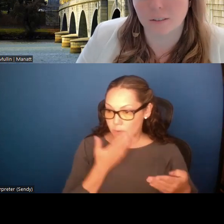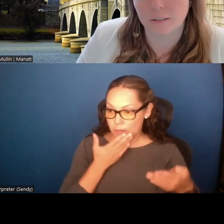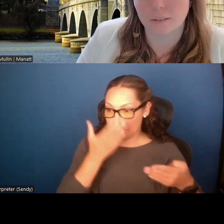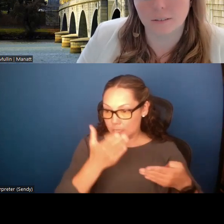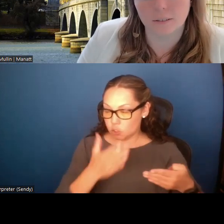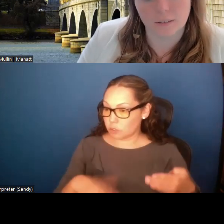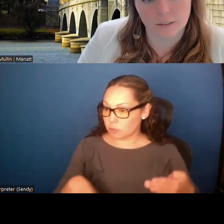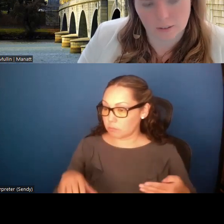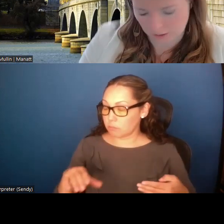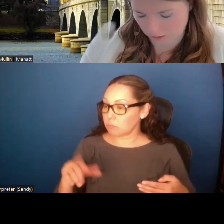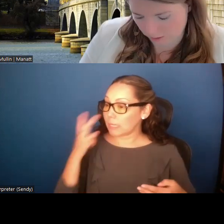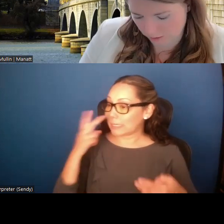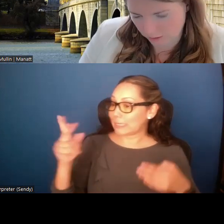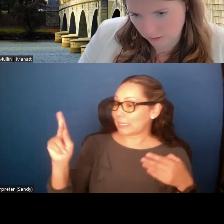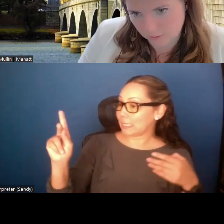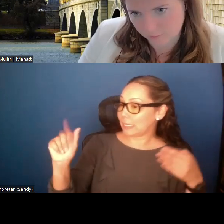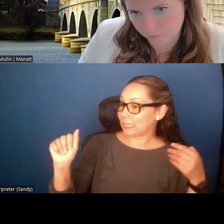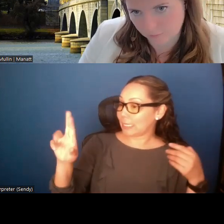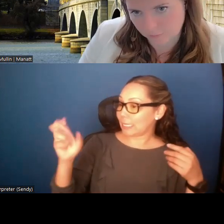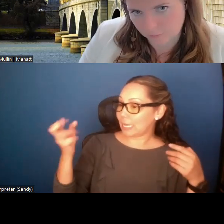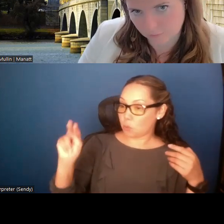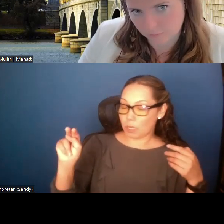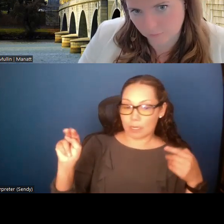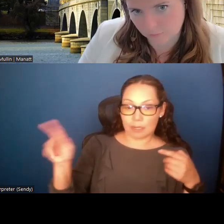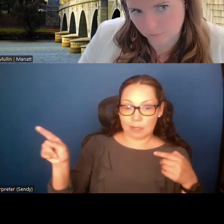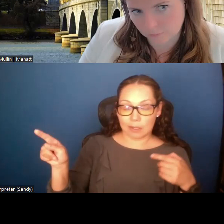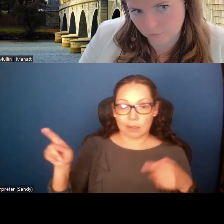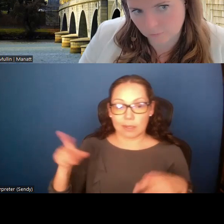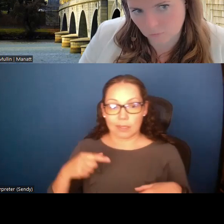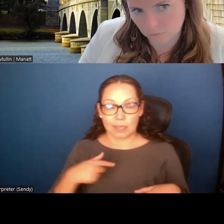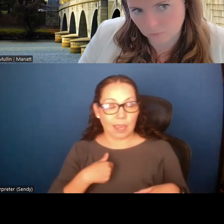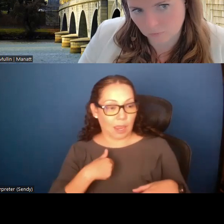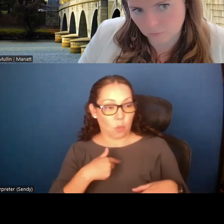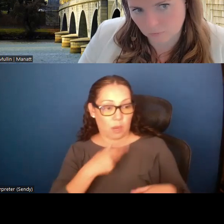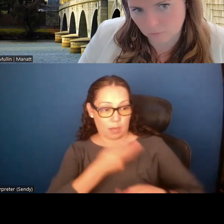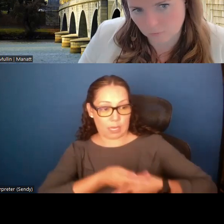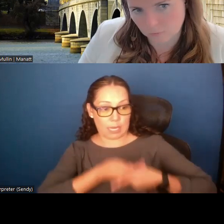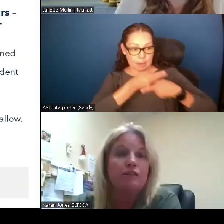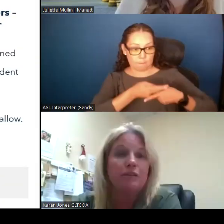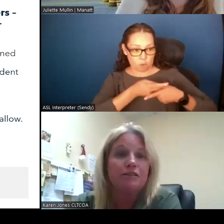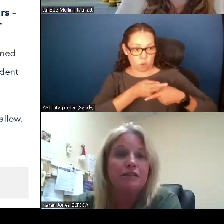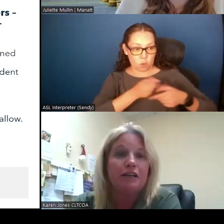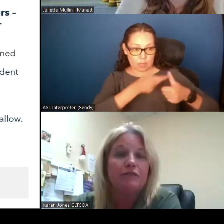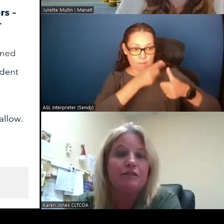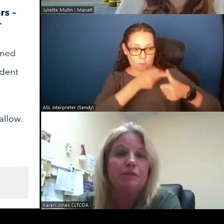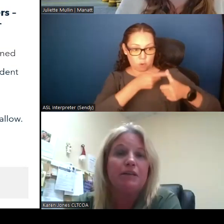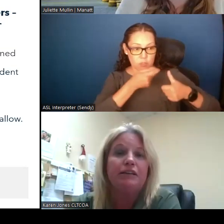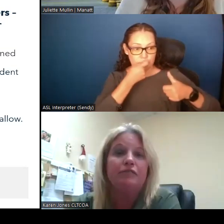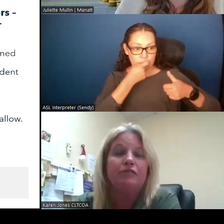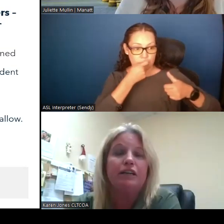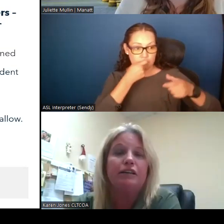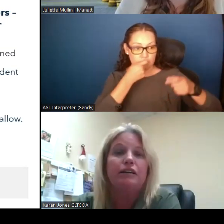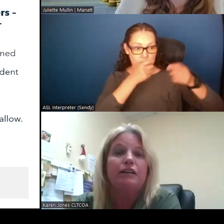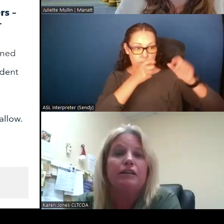hand. I just want to be careful with that first bullet, or the kind of the sub bullet point on the need for compassionate care visit may